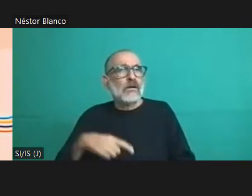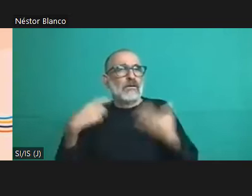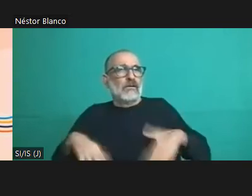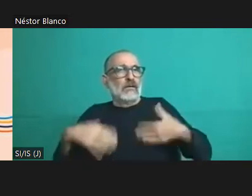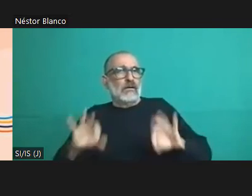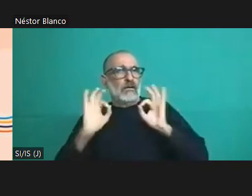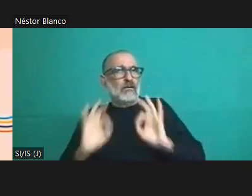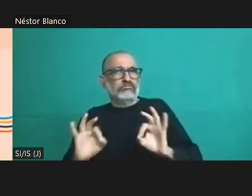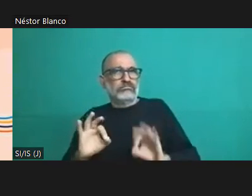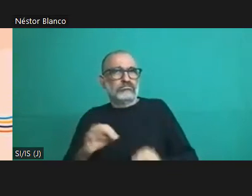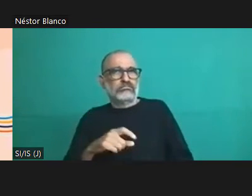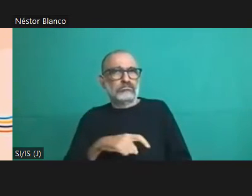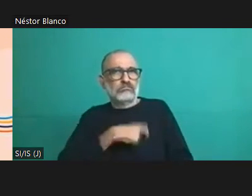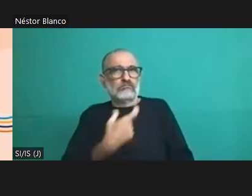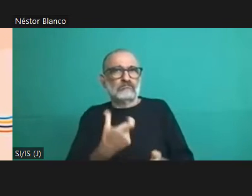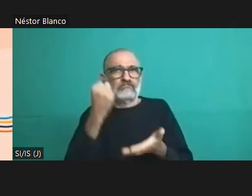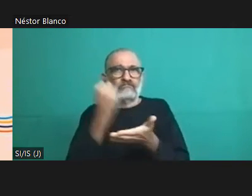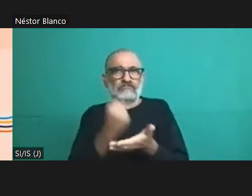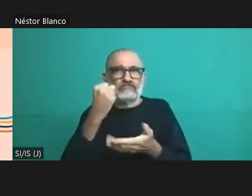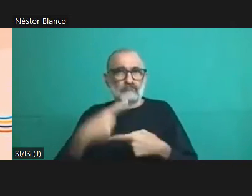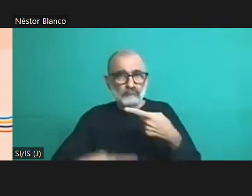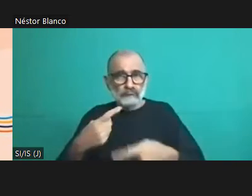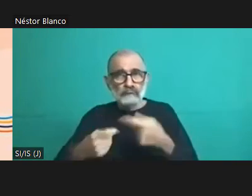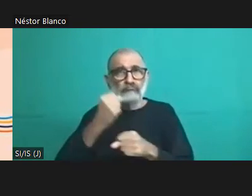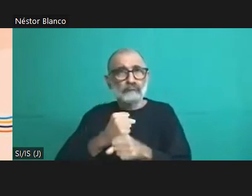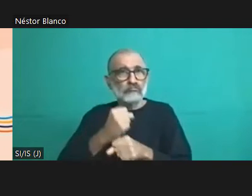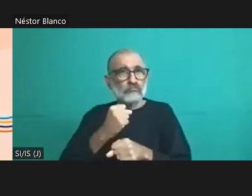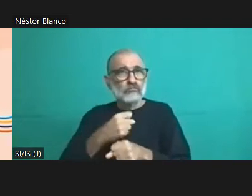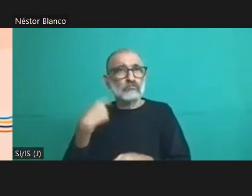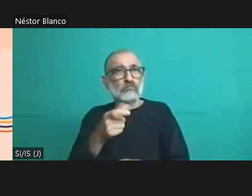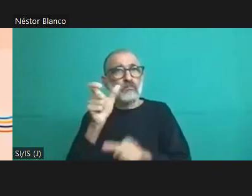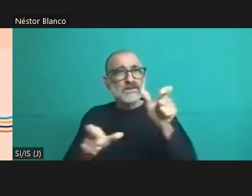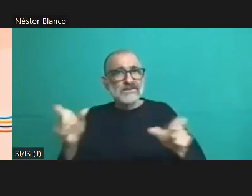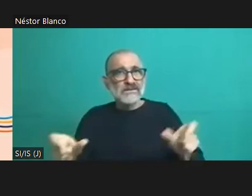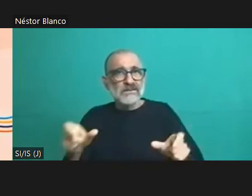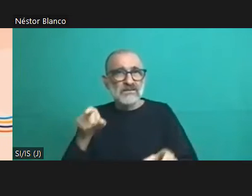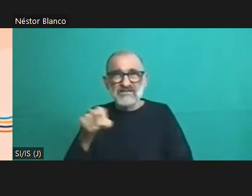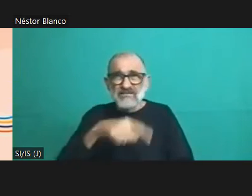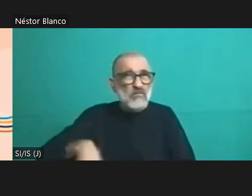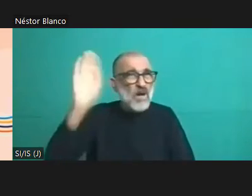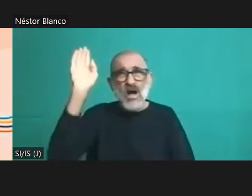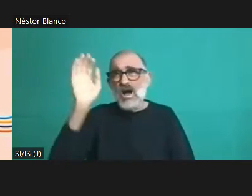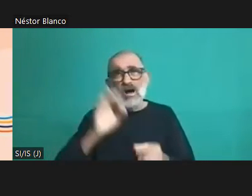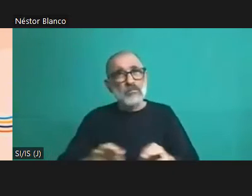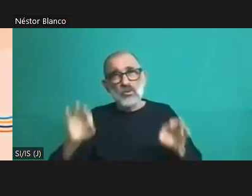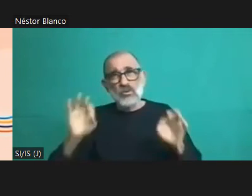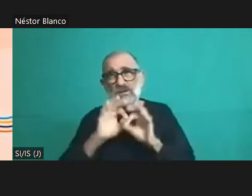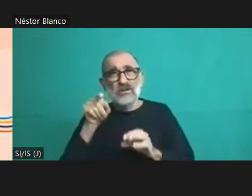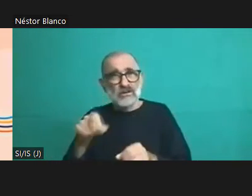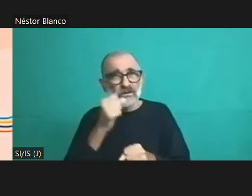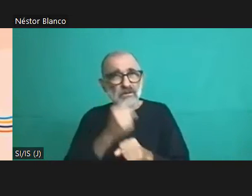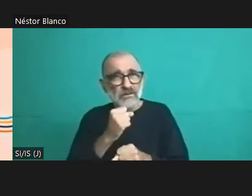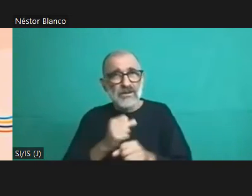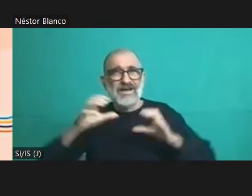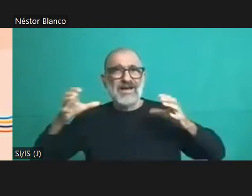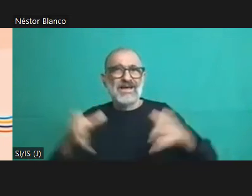teamwork. And it's critical to have our patients involved because with their support, we will always be able to save lives. Thanks a